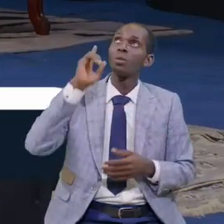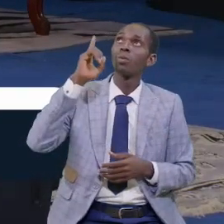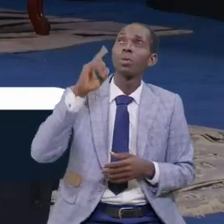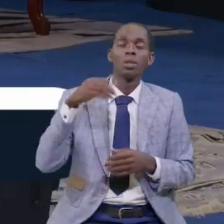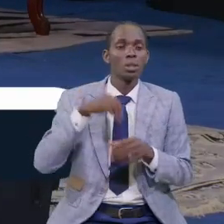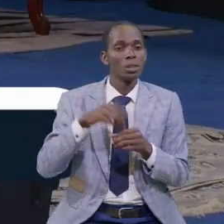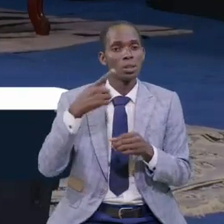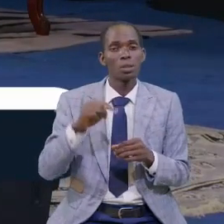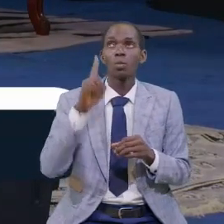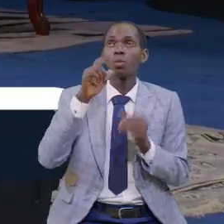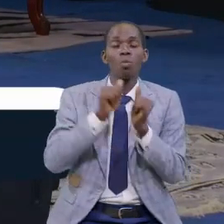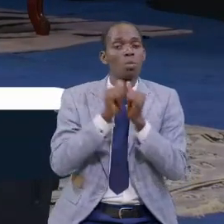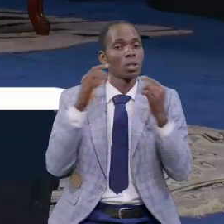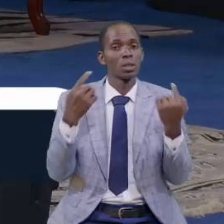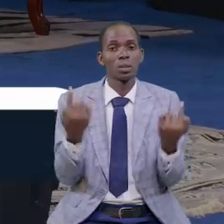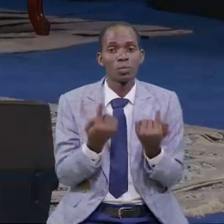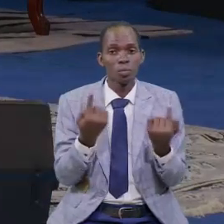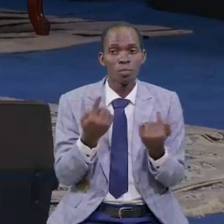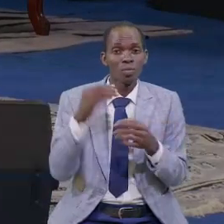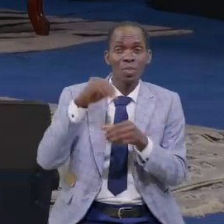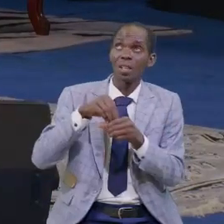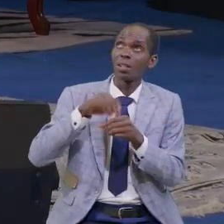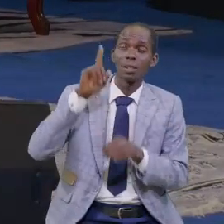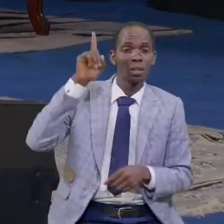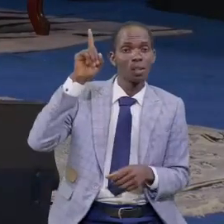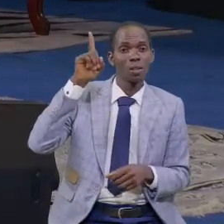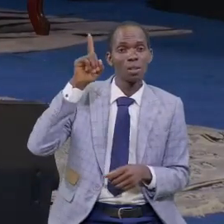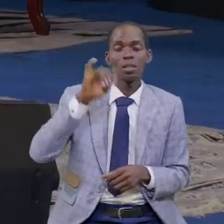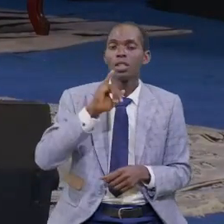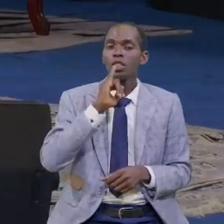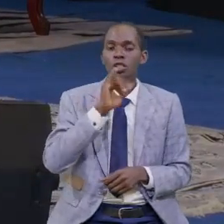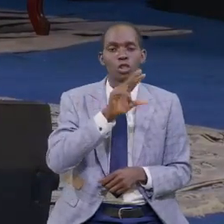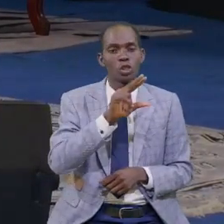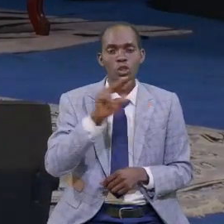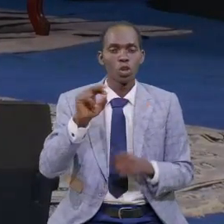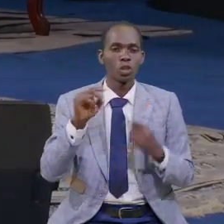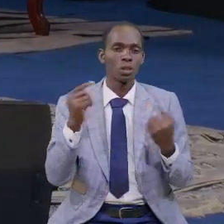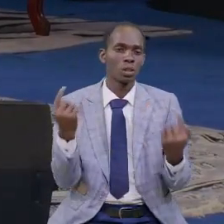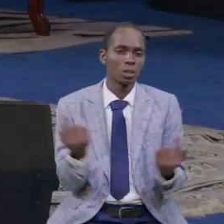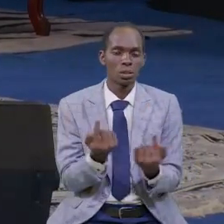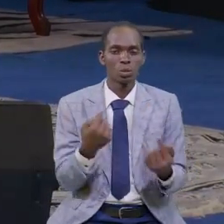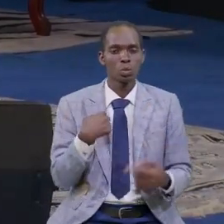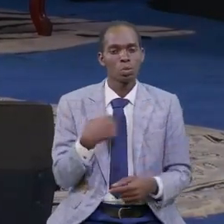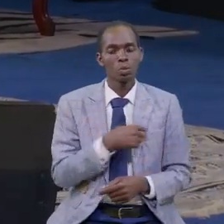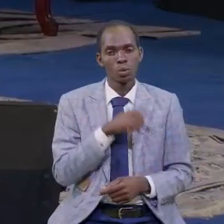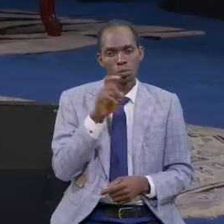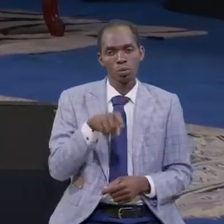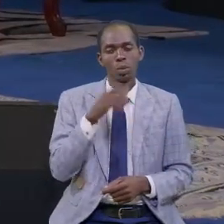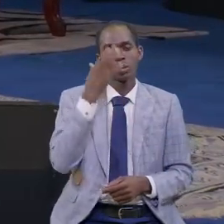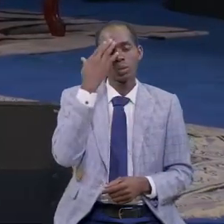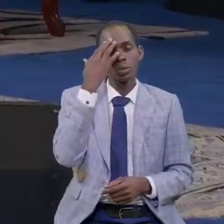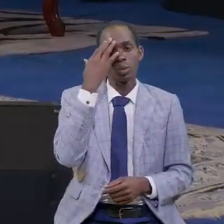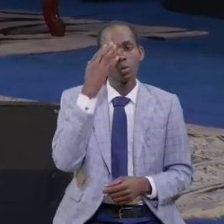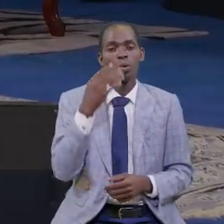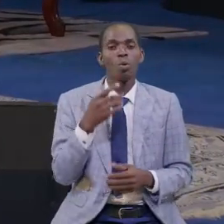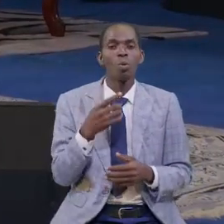one, in him is no sin. We need to know what who Christ